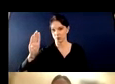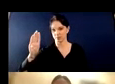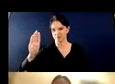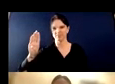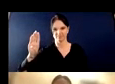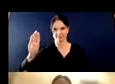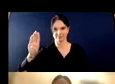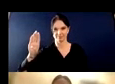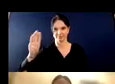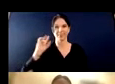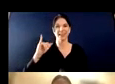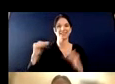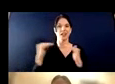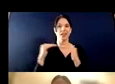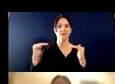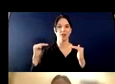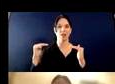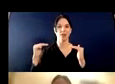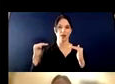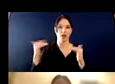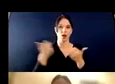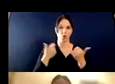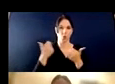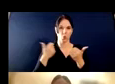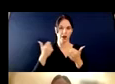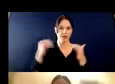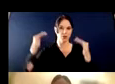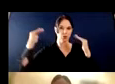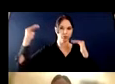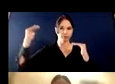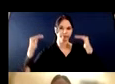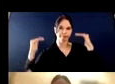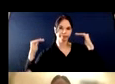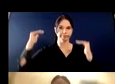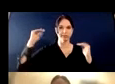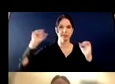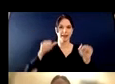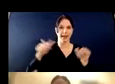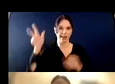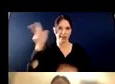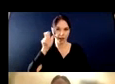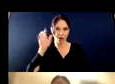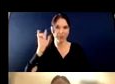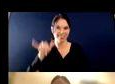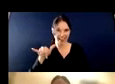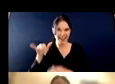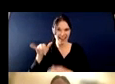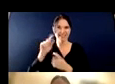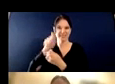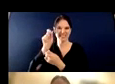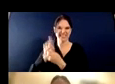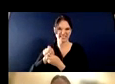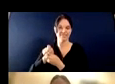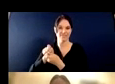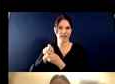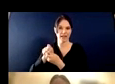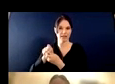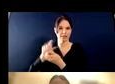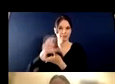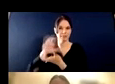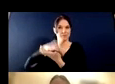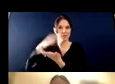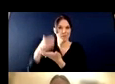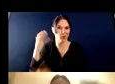particular audiogram, this gray shaded region between negative 10 and 15 is indicating the range of what is considered